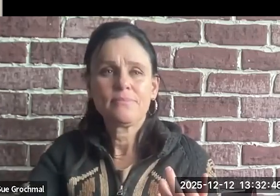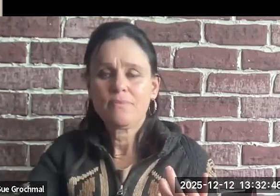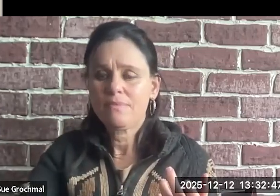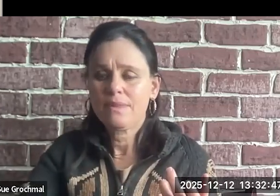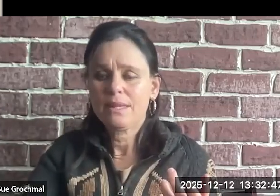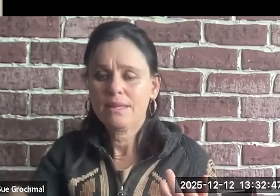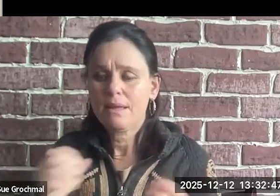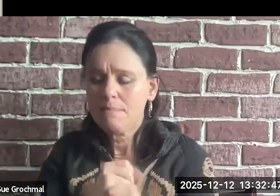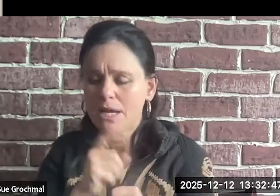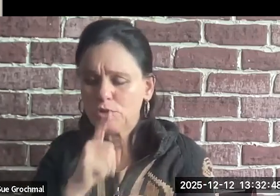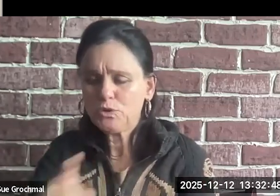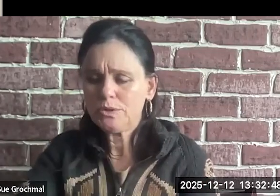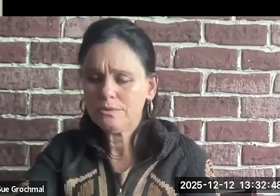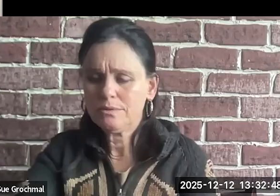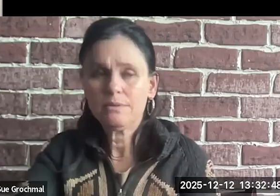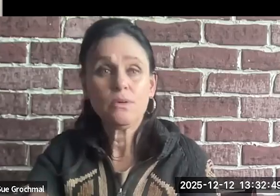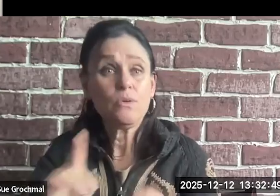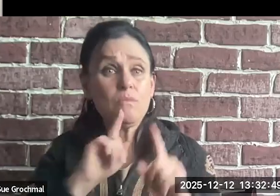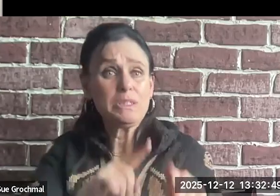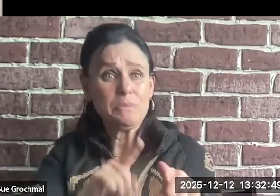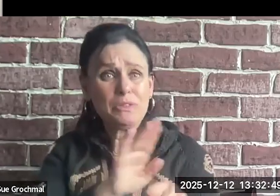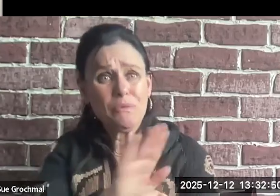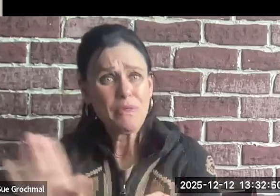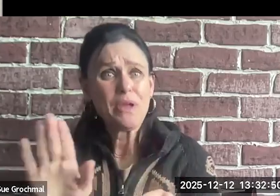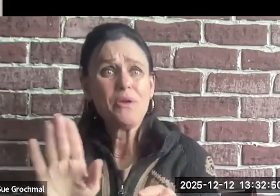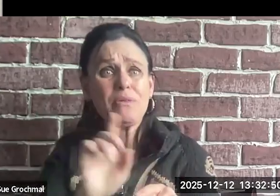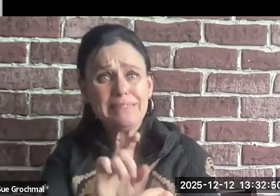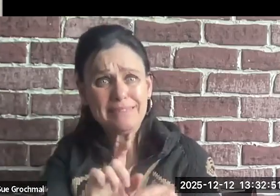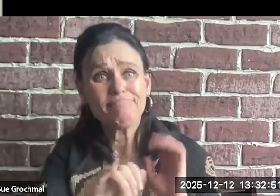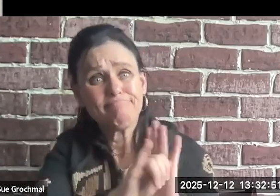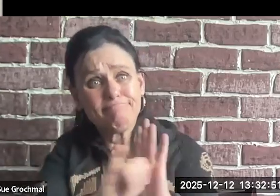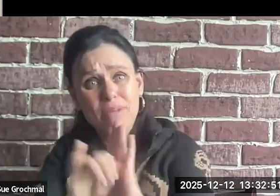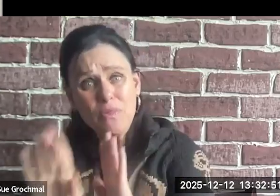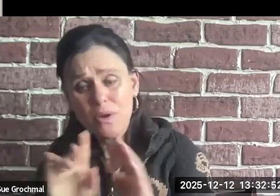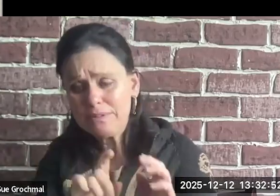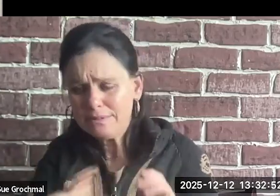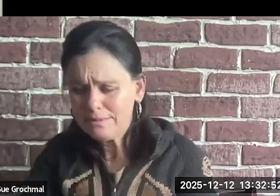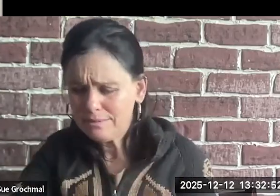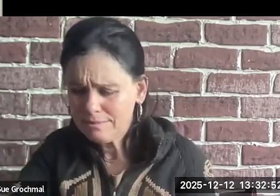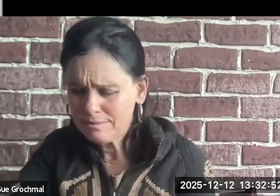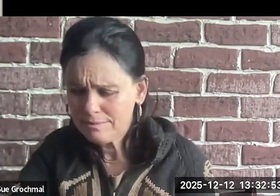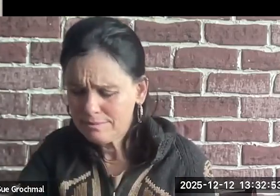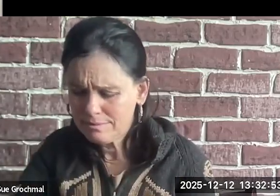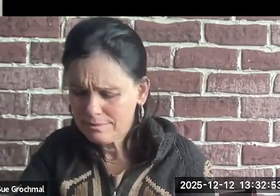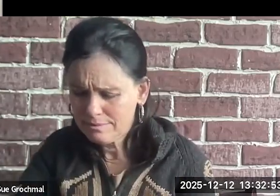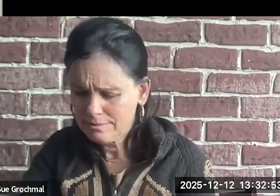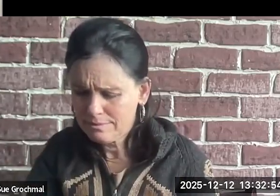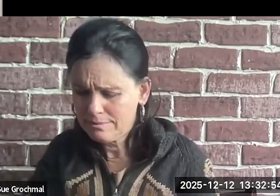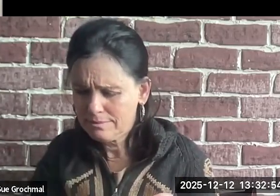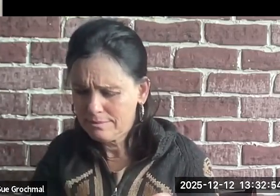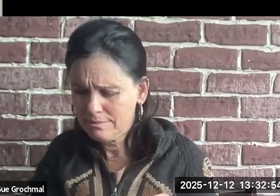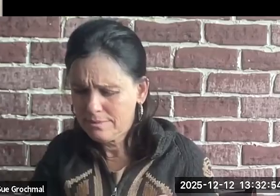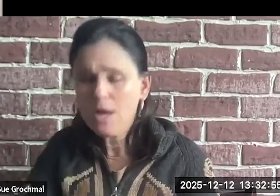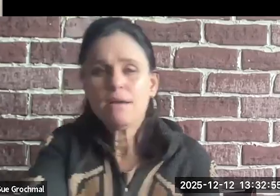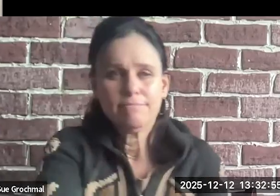what those needs are, that they're correctly being identified, and that, you know, we're able to